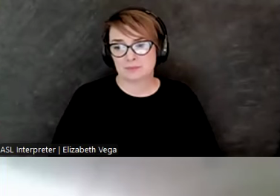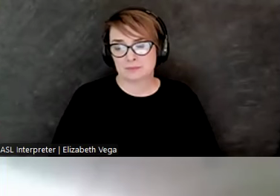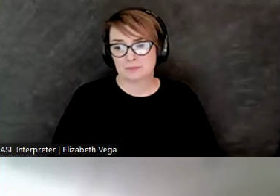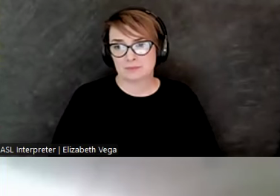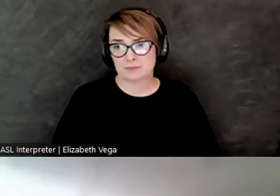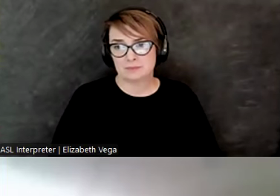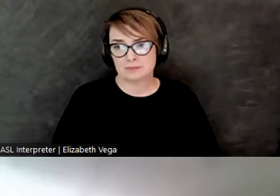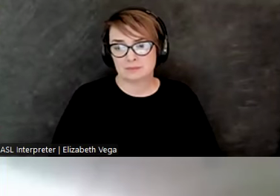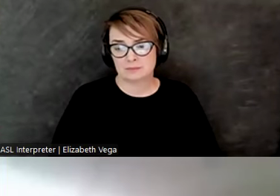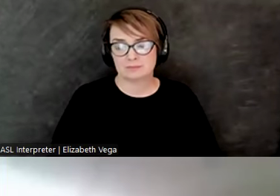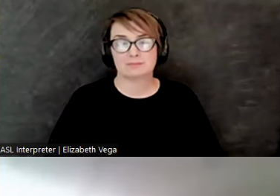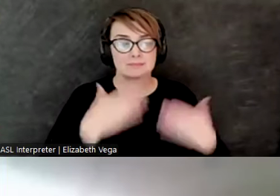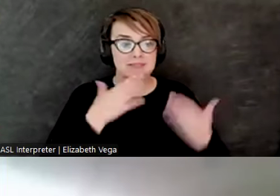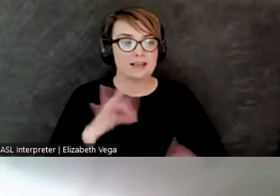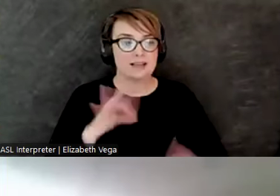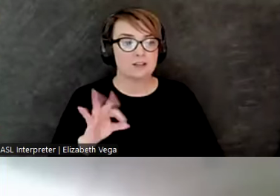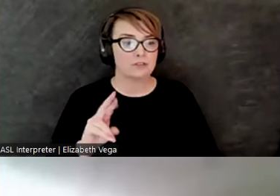Thanks, Fernando.